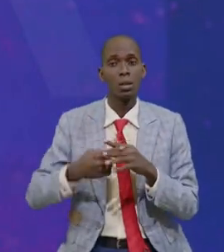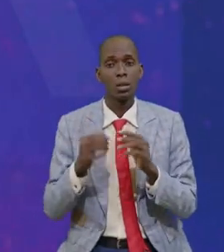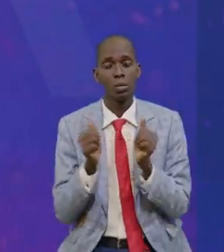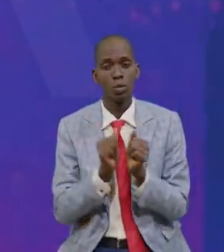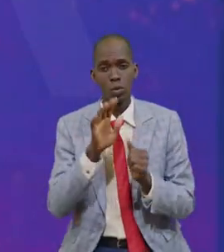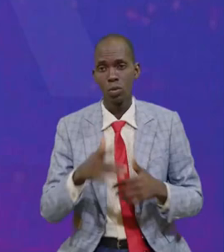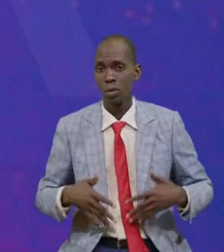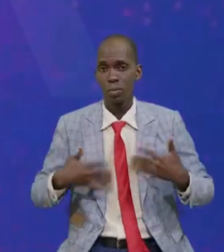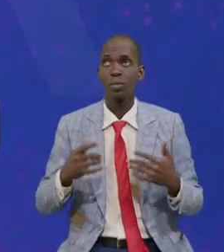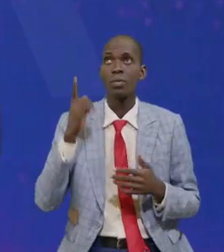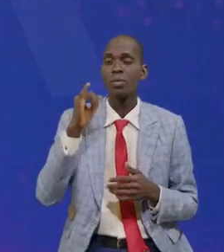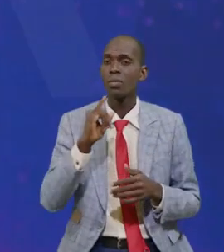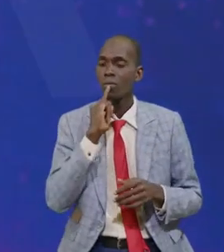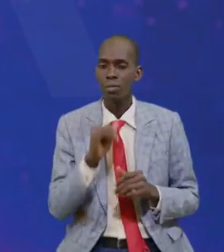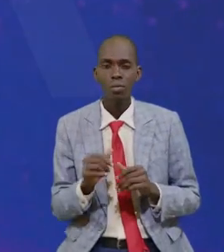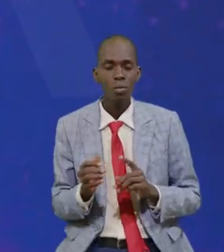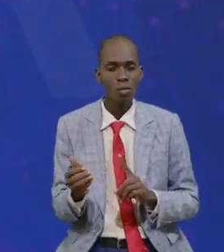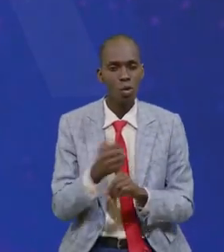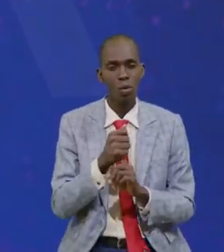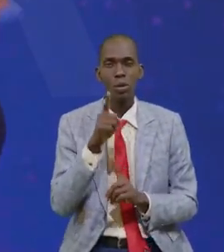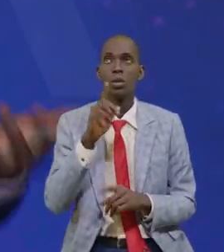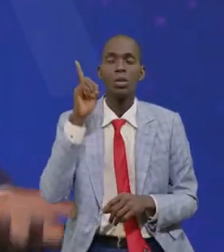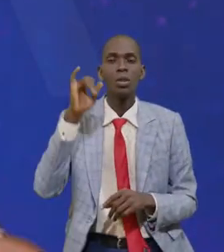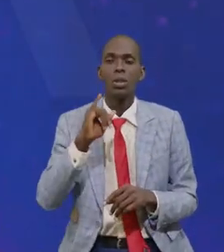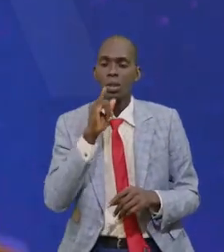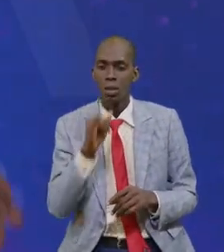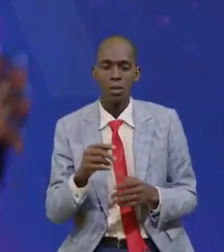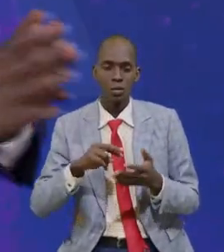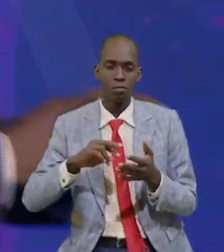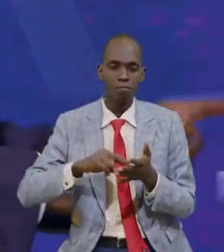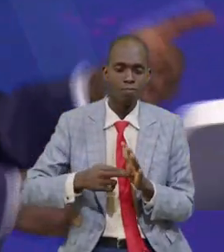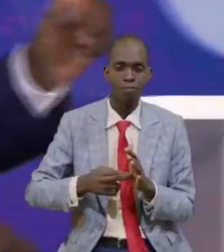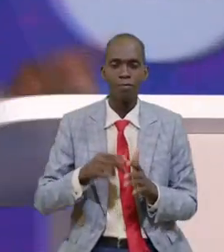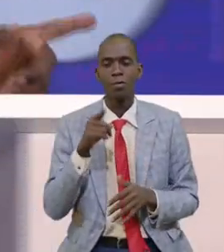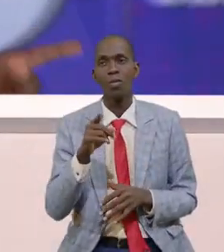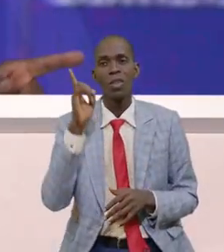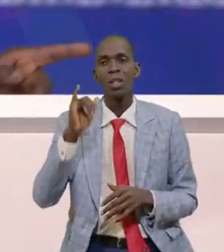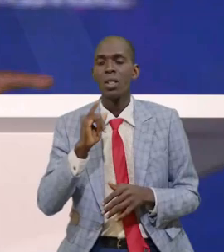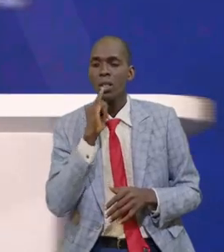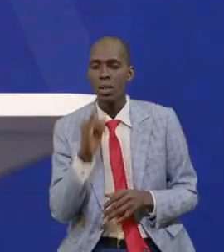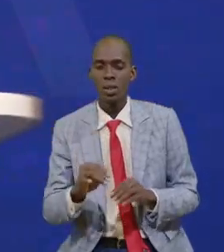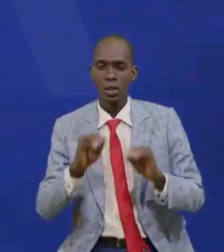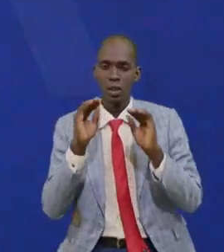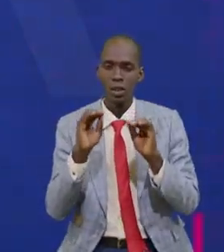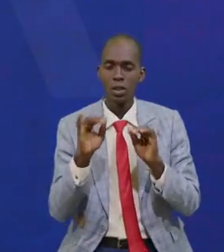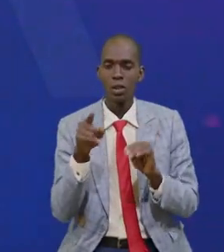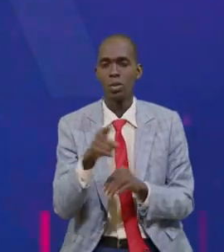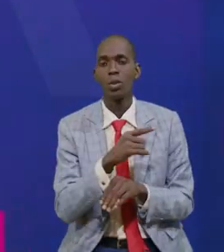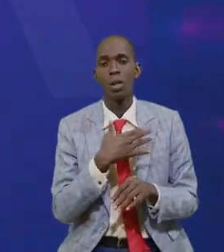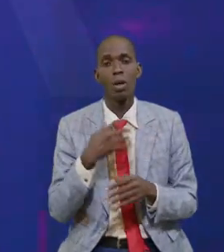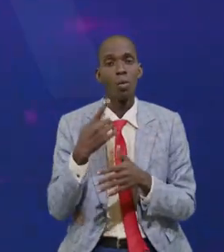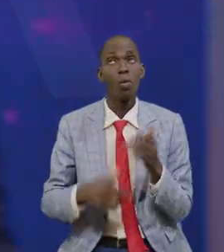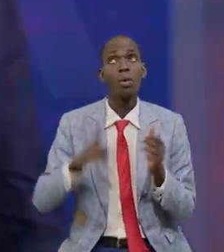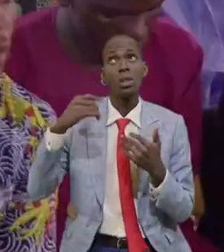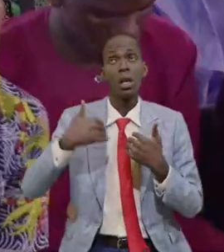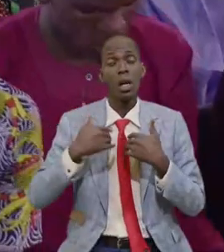you. He's mending you. He's mentoring you. And what he has started, he